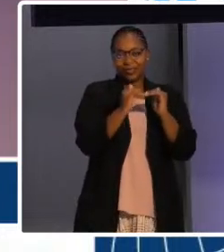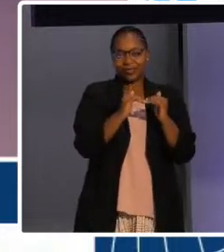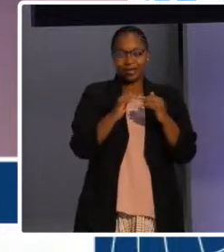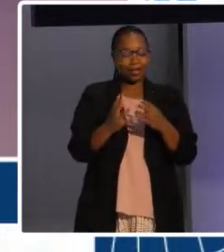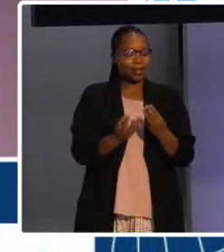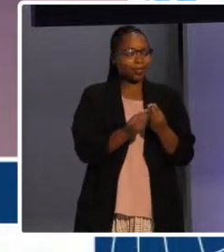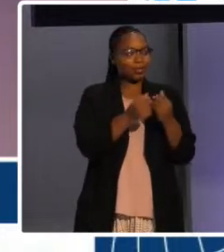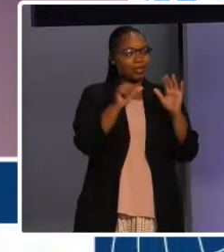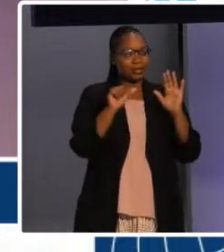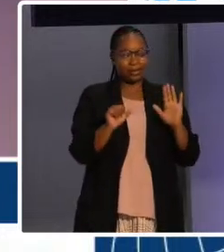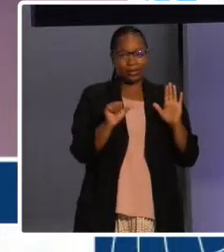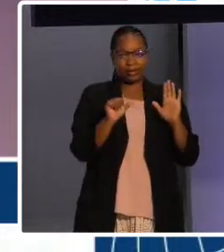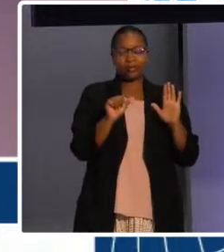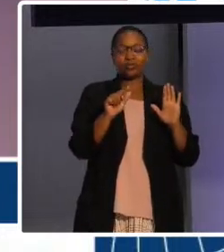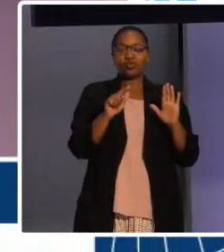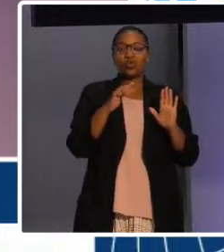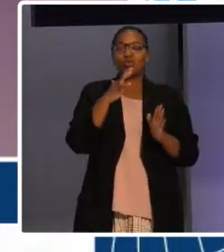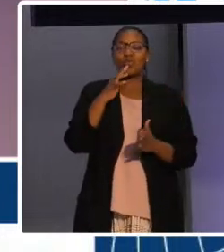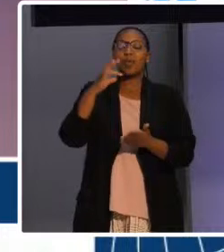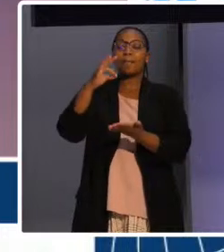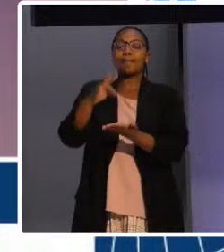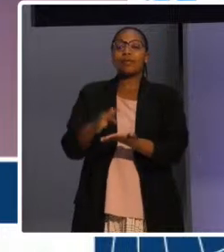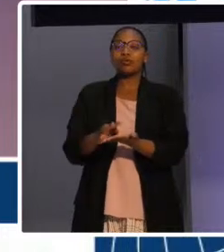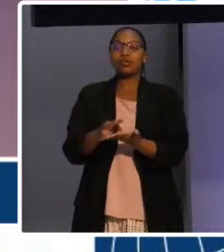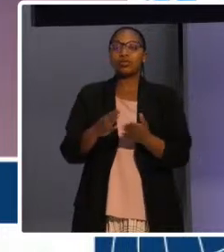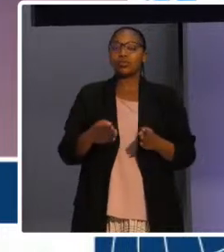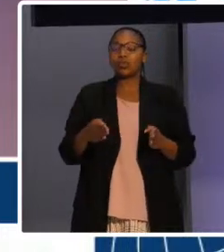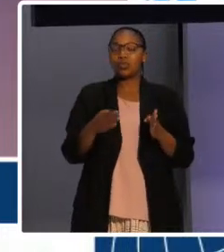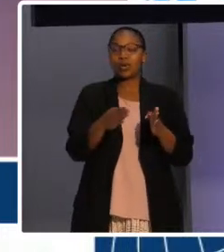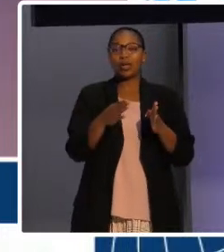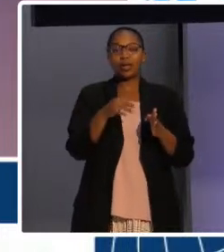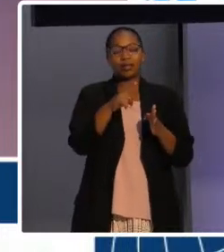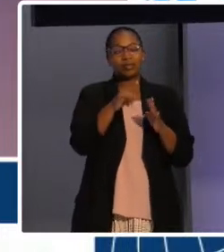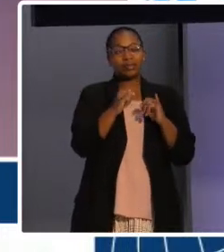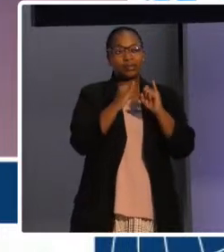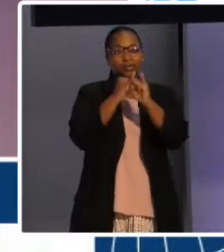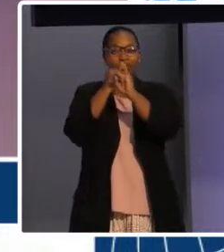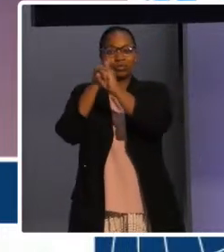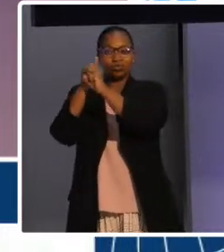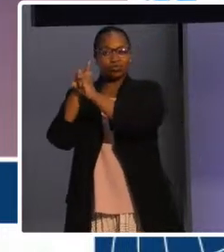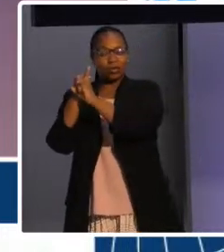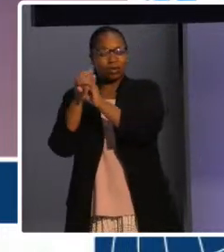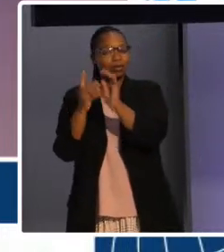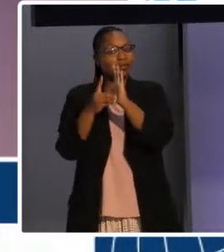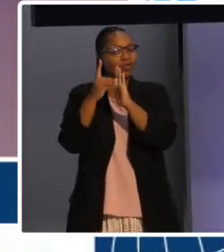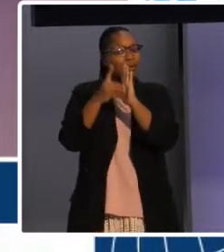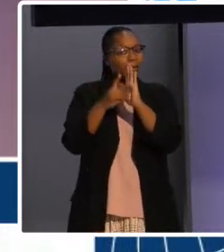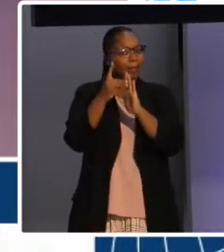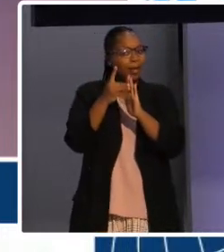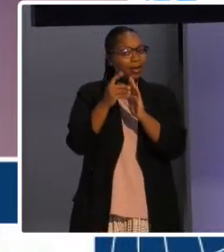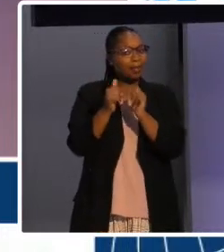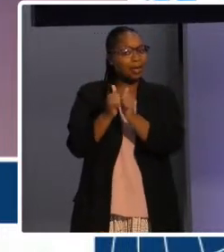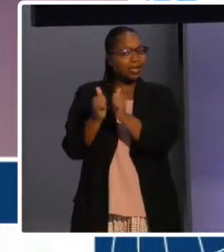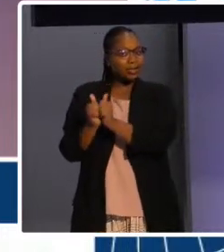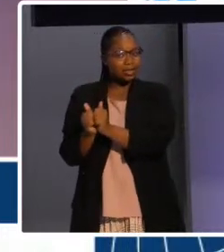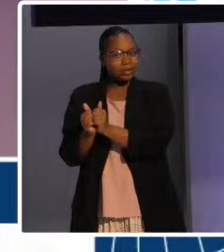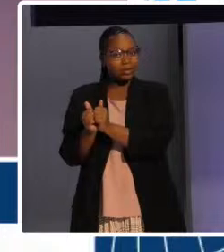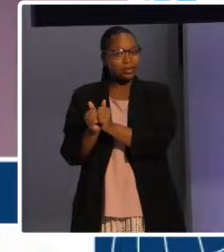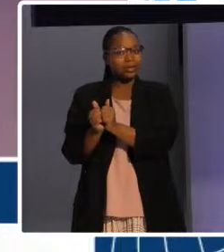to propose measures by the international development partners and